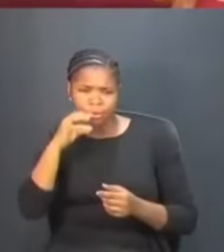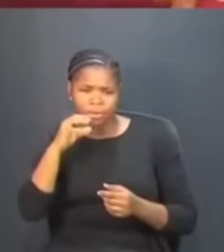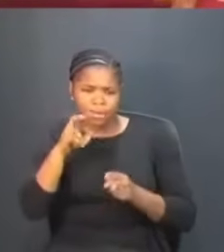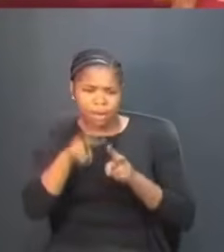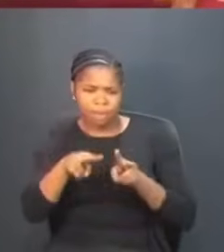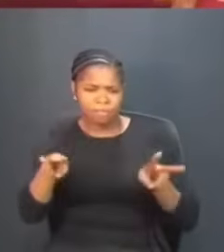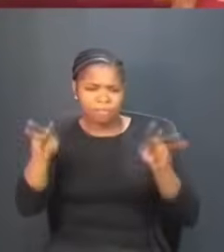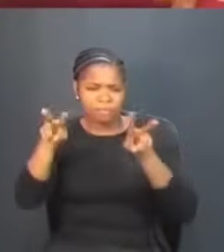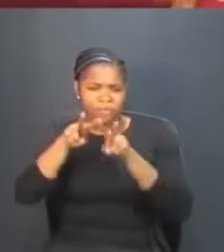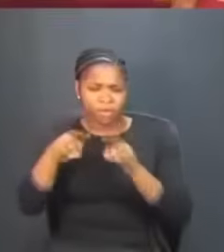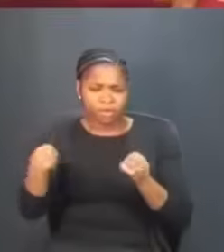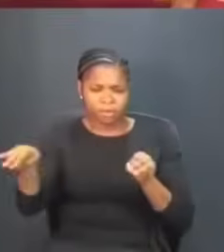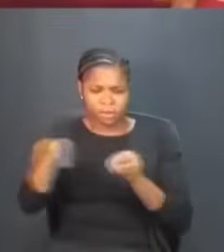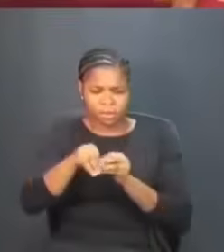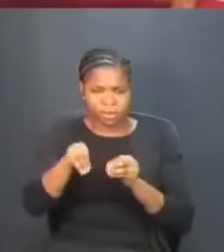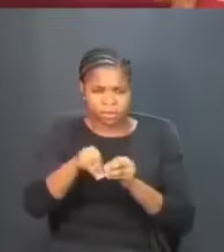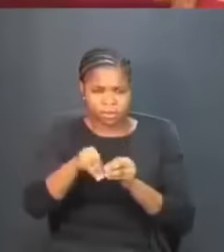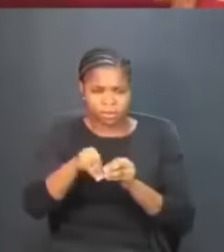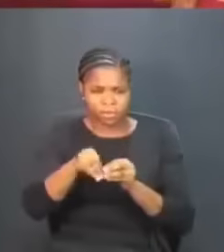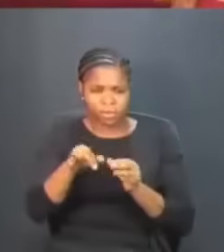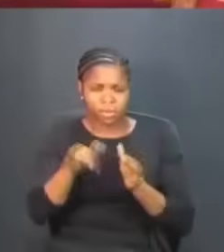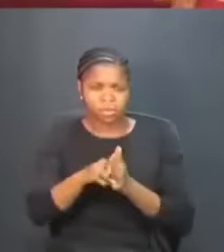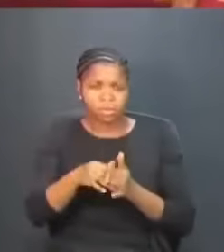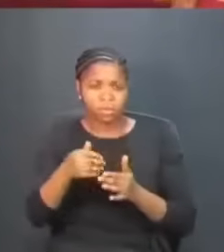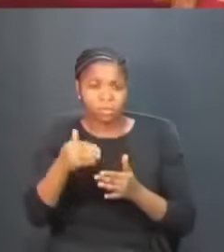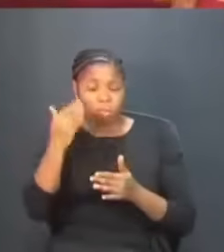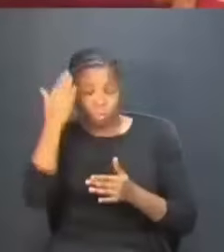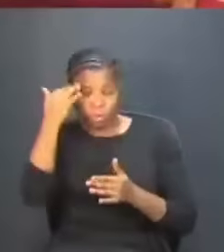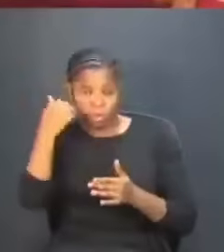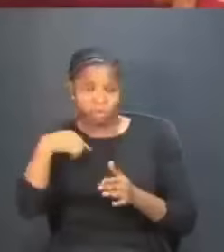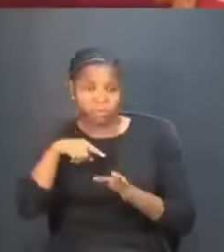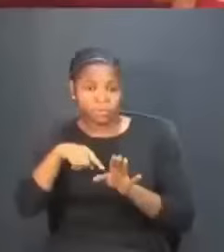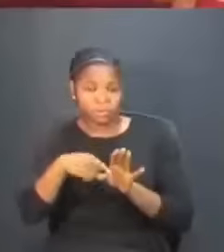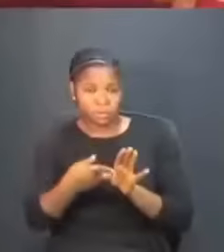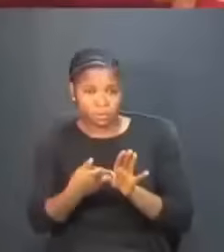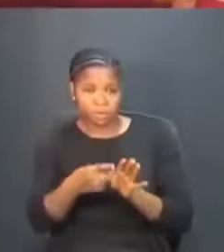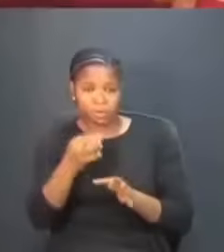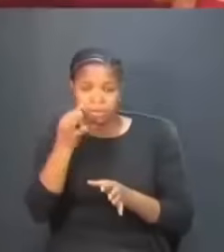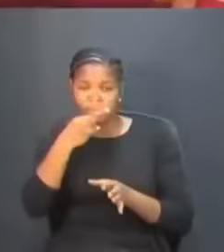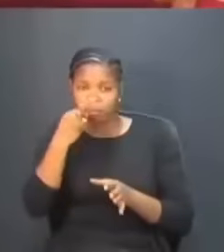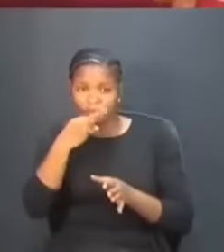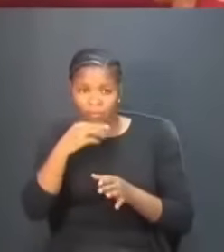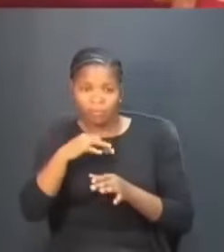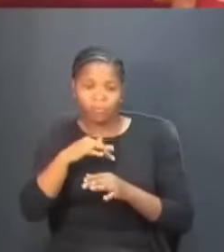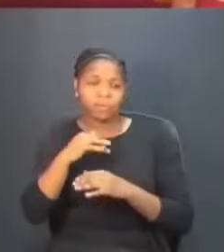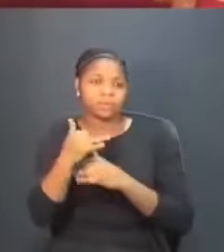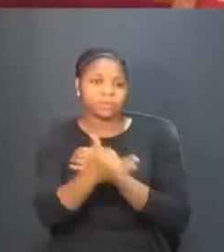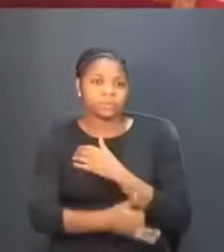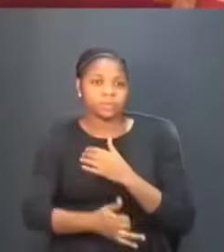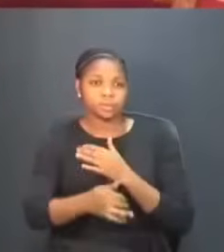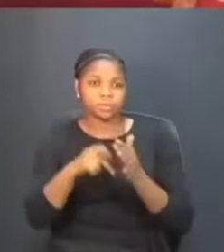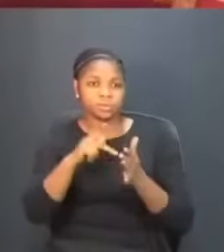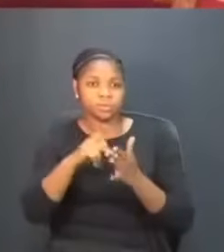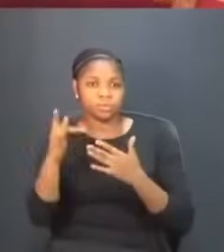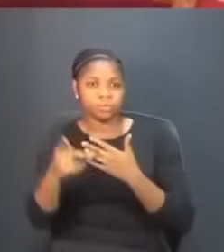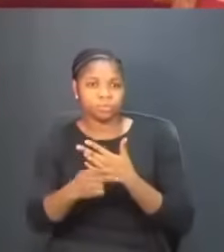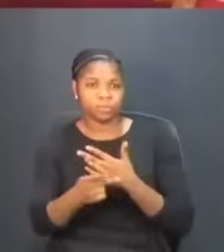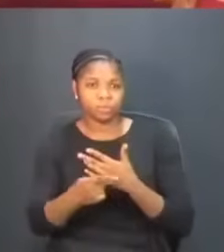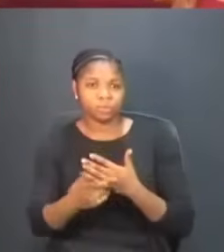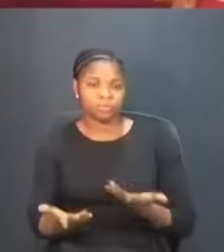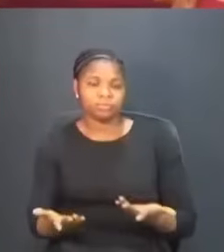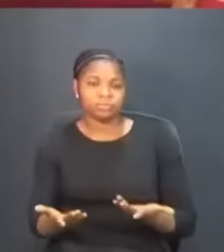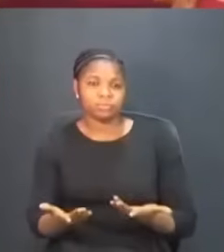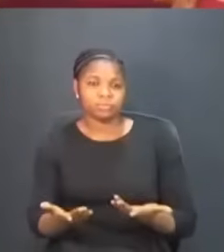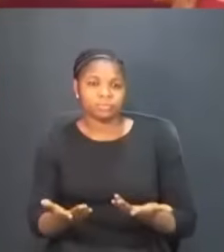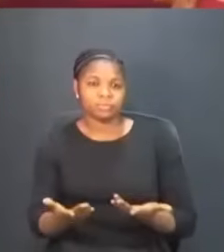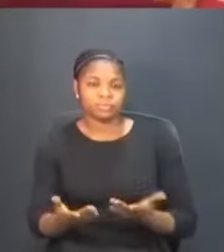Feed the Industry program, and it is being handled by the Minister for Agribusiness. You are saying now.